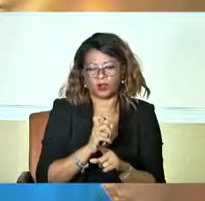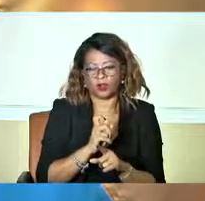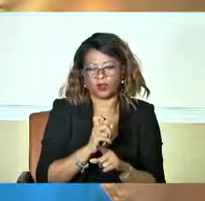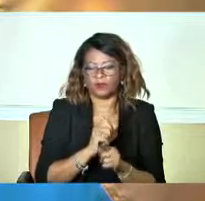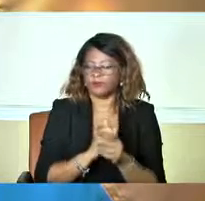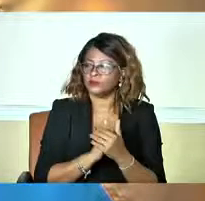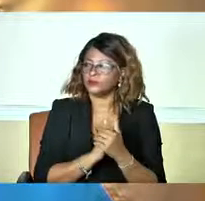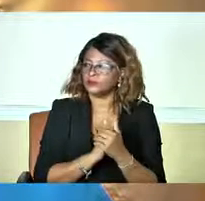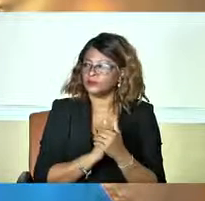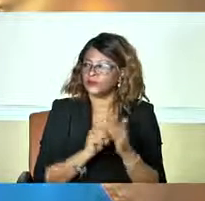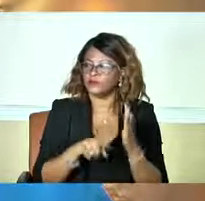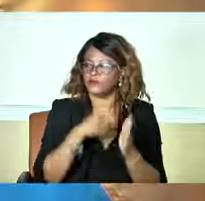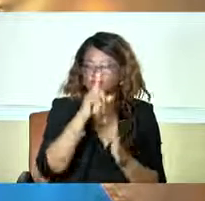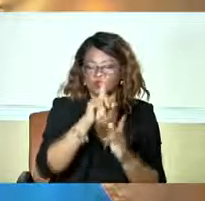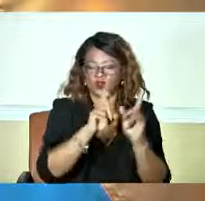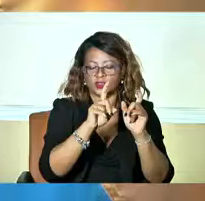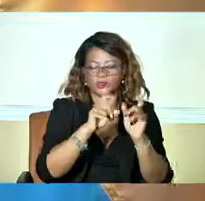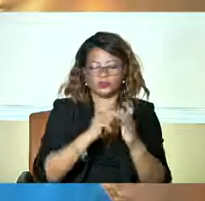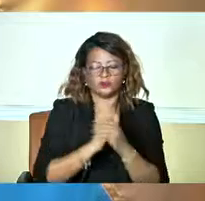question.